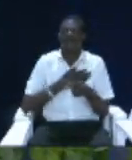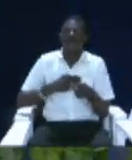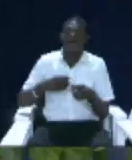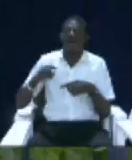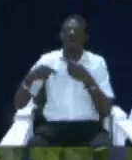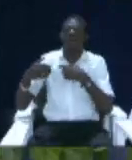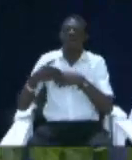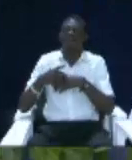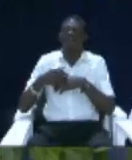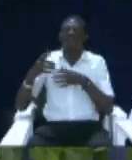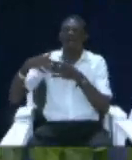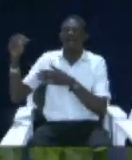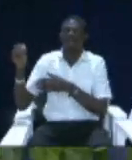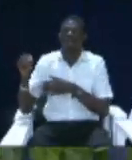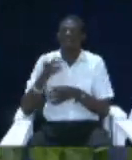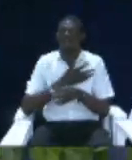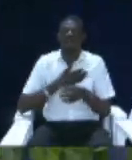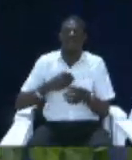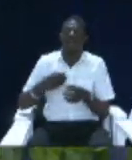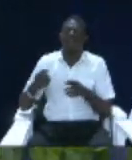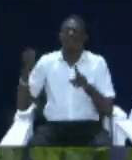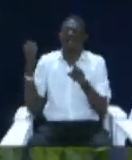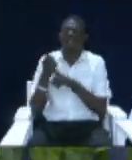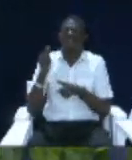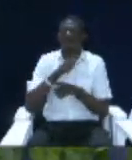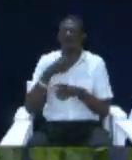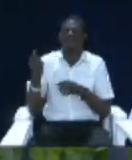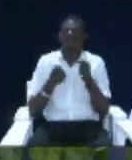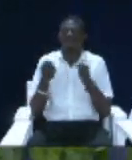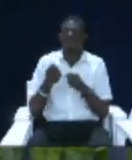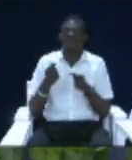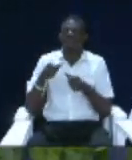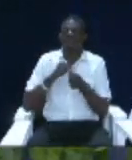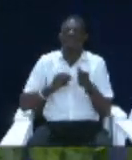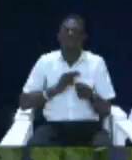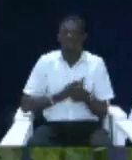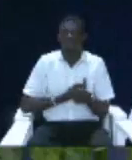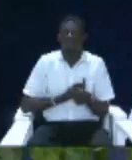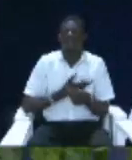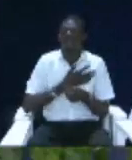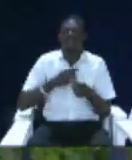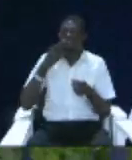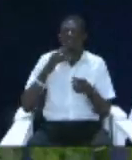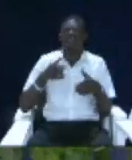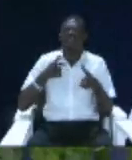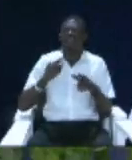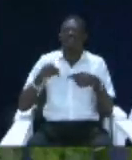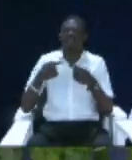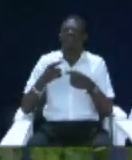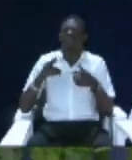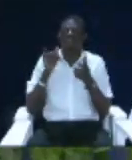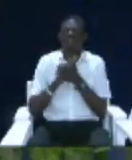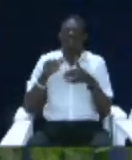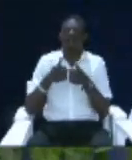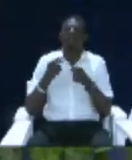went away and attacked other vehicle coming behind us. And I said, let's go. That's how